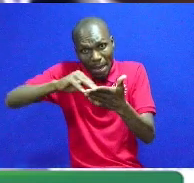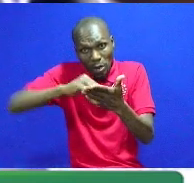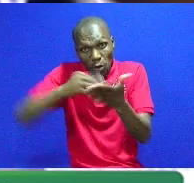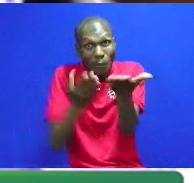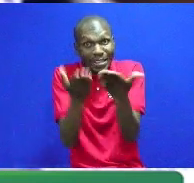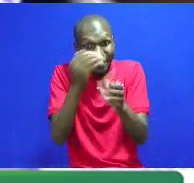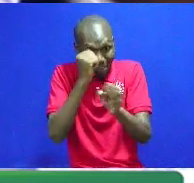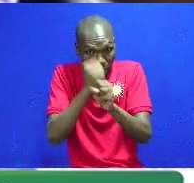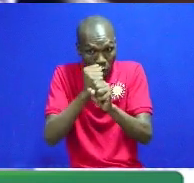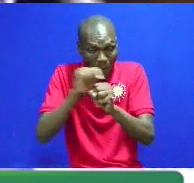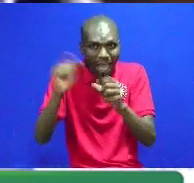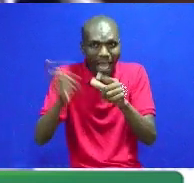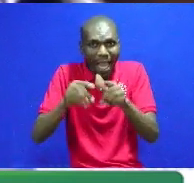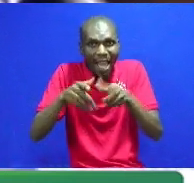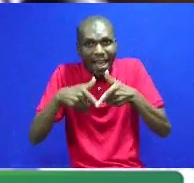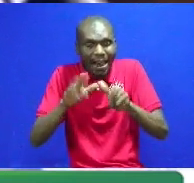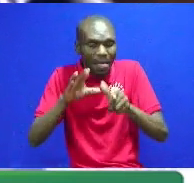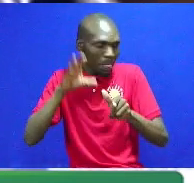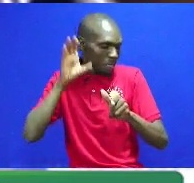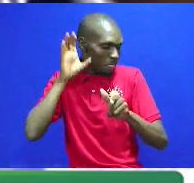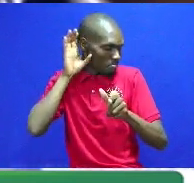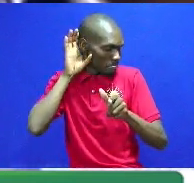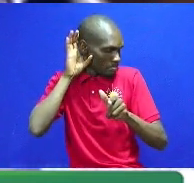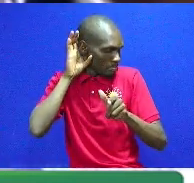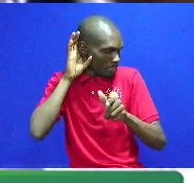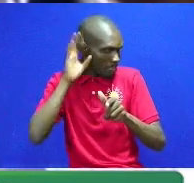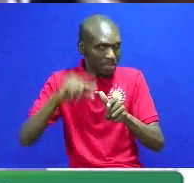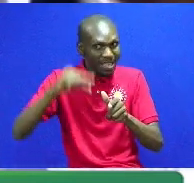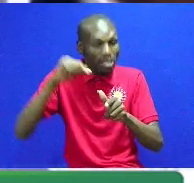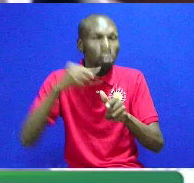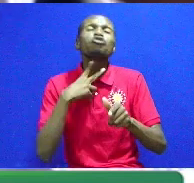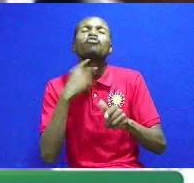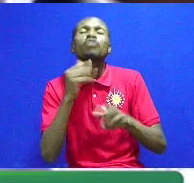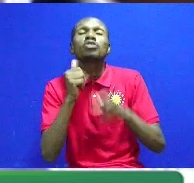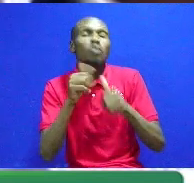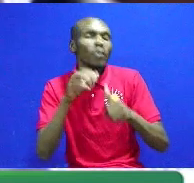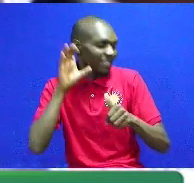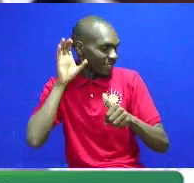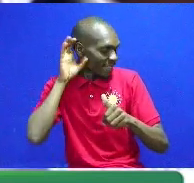county let us pay attention to the little voices that you hear at the sub county level